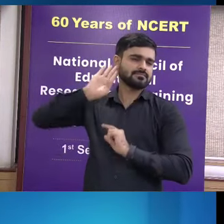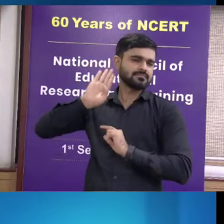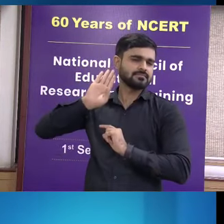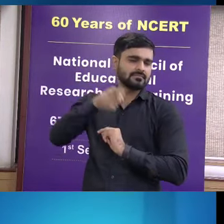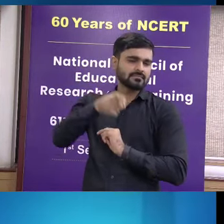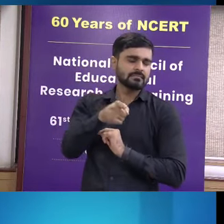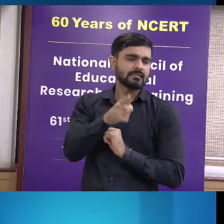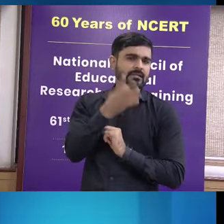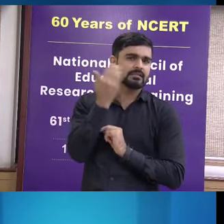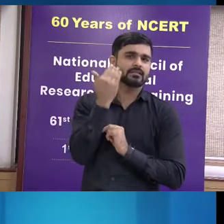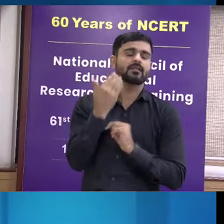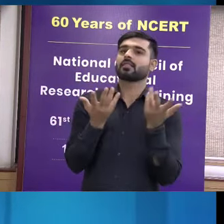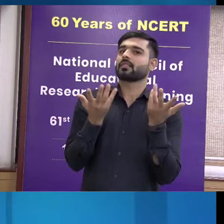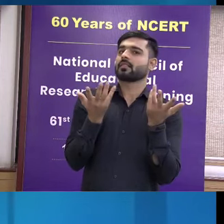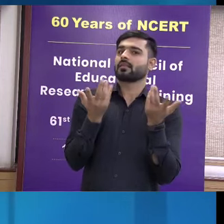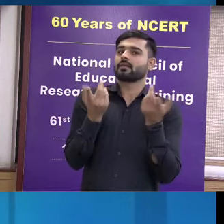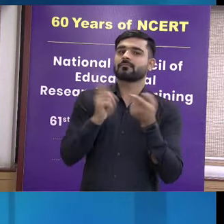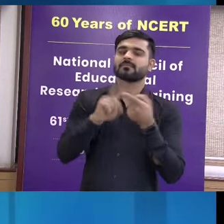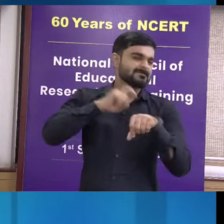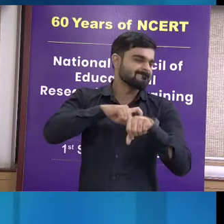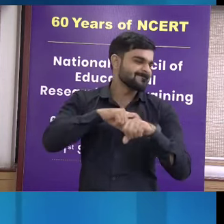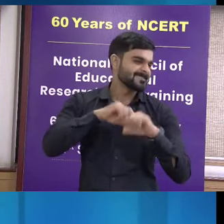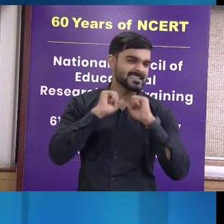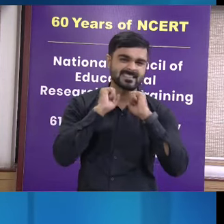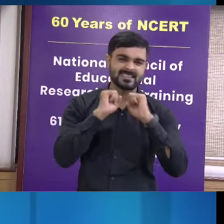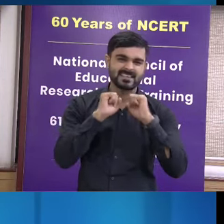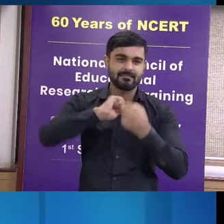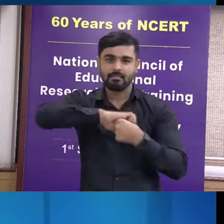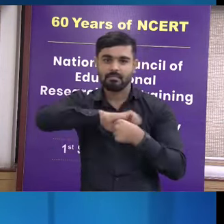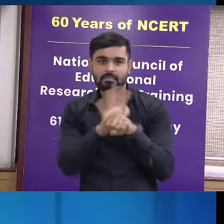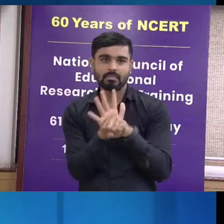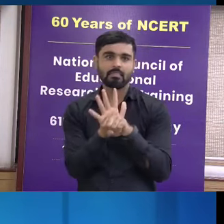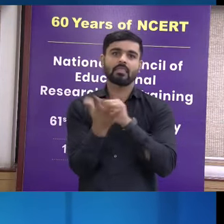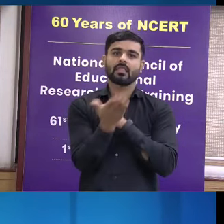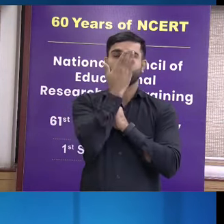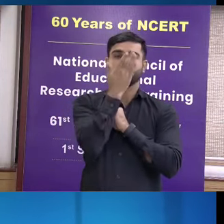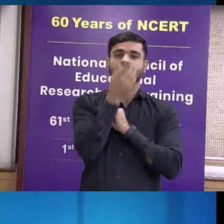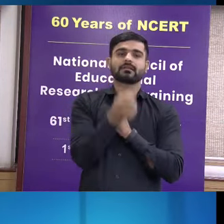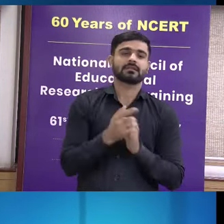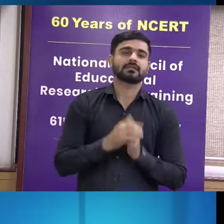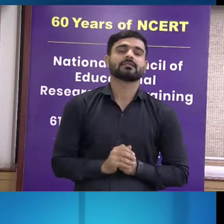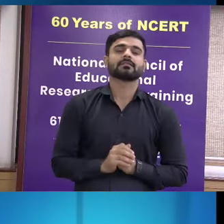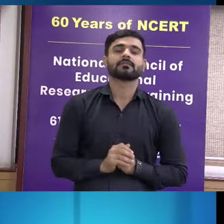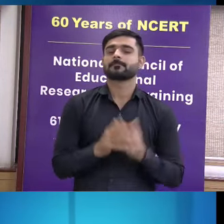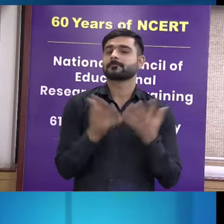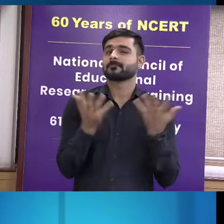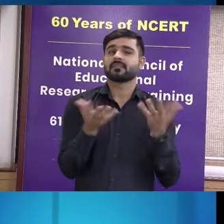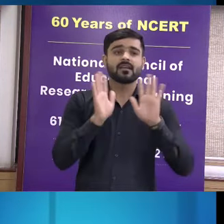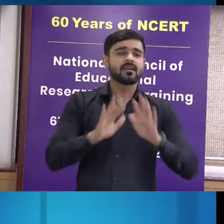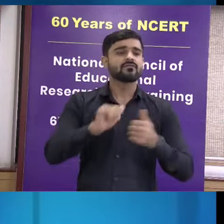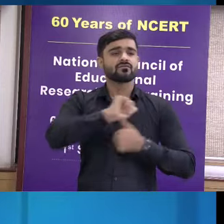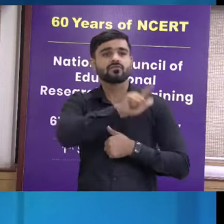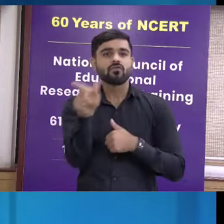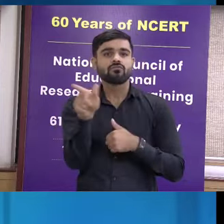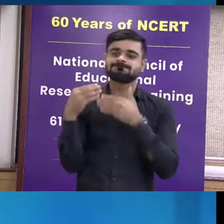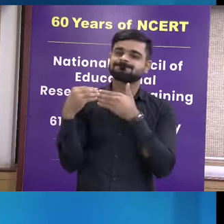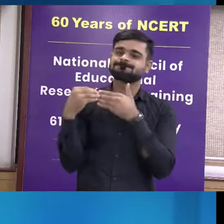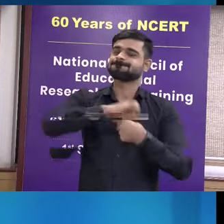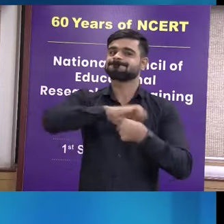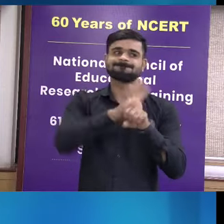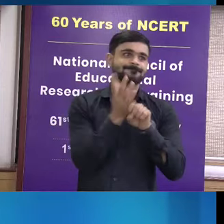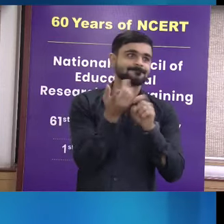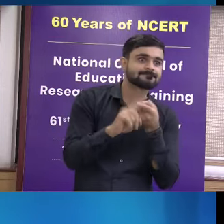an unprecedented time due to the pandemic, and we have all gone through